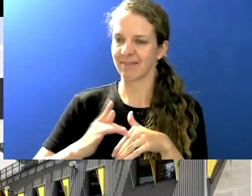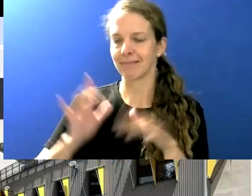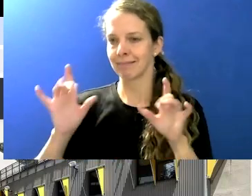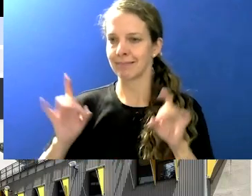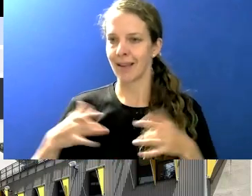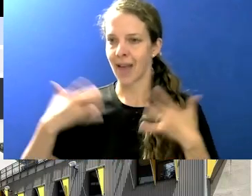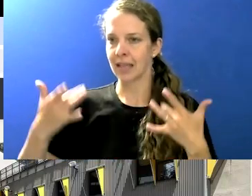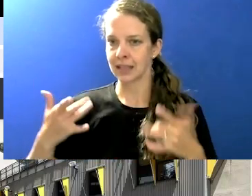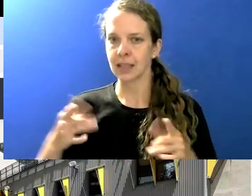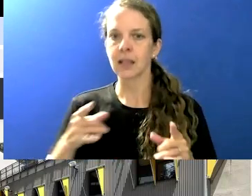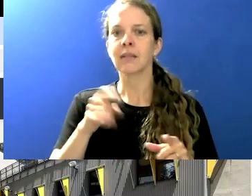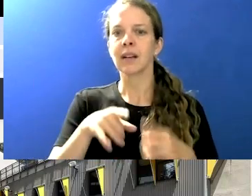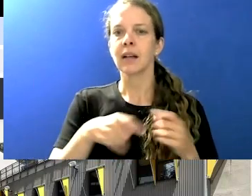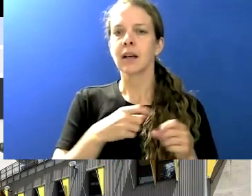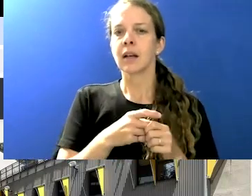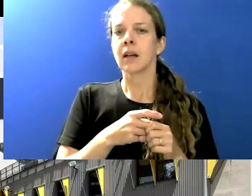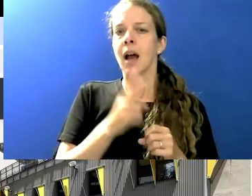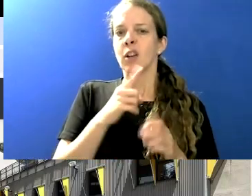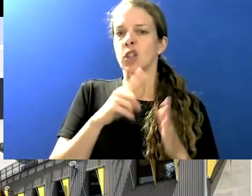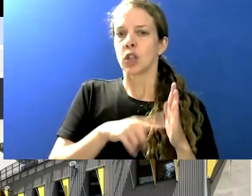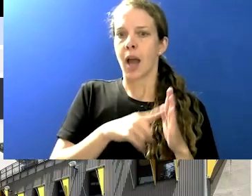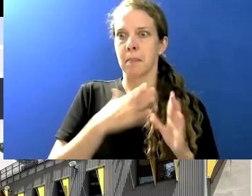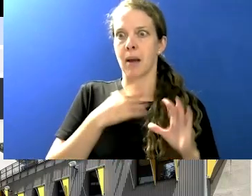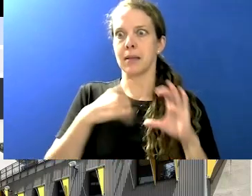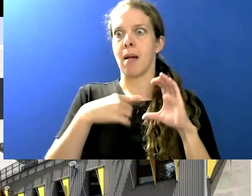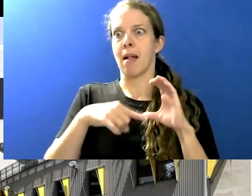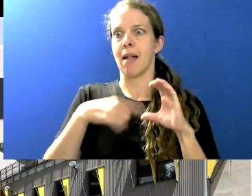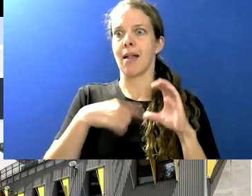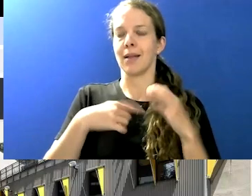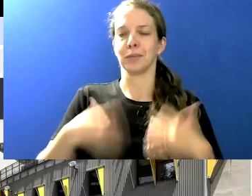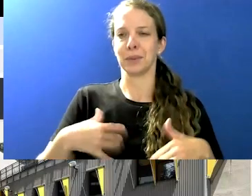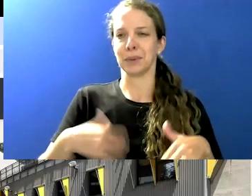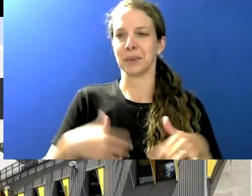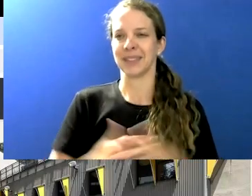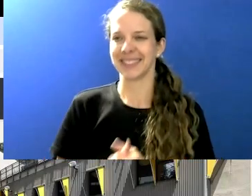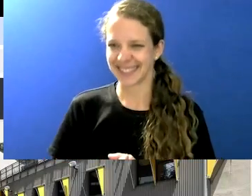And also to check my bombarding emails.